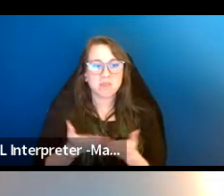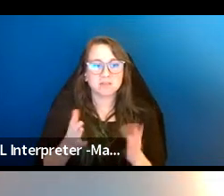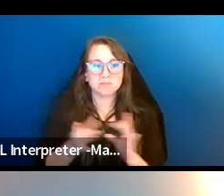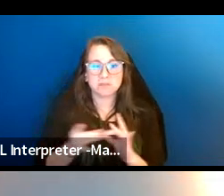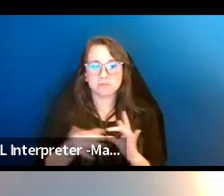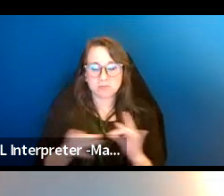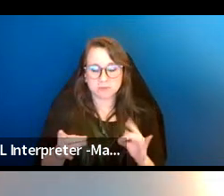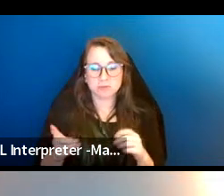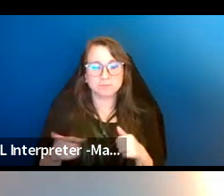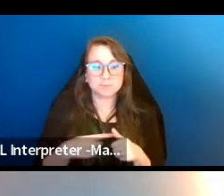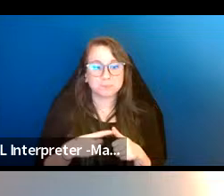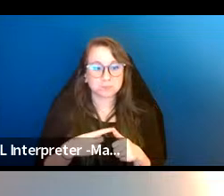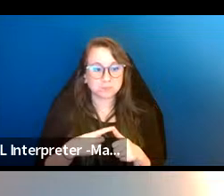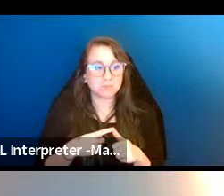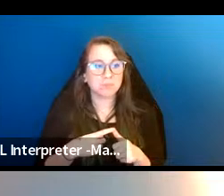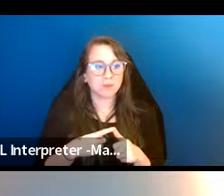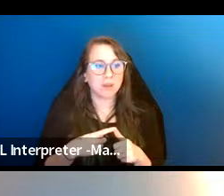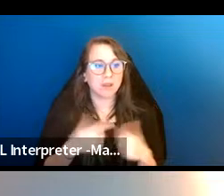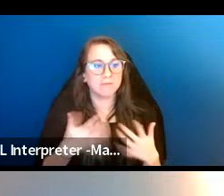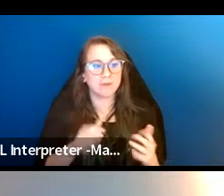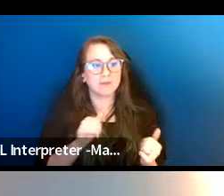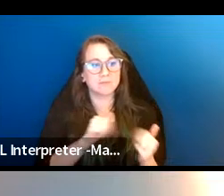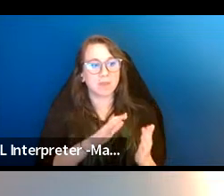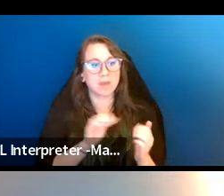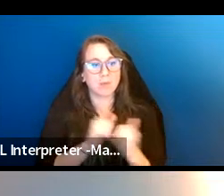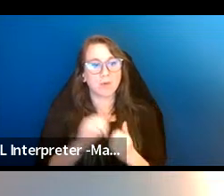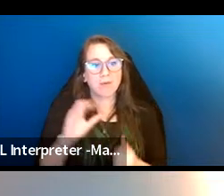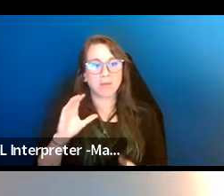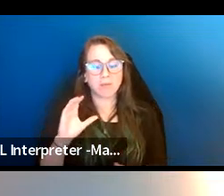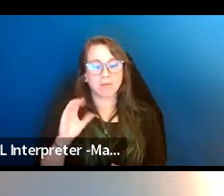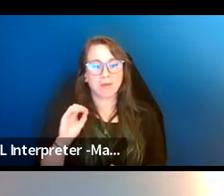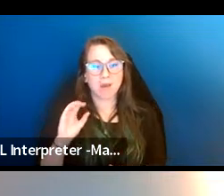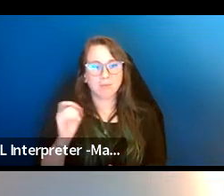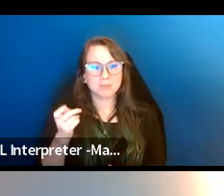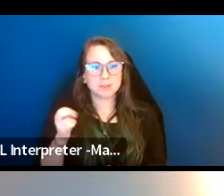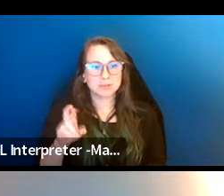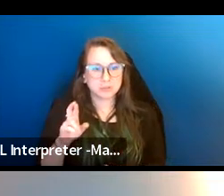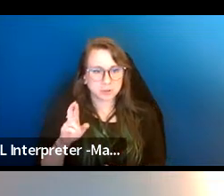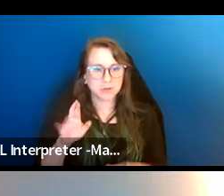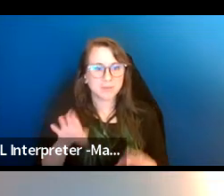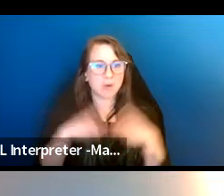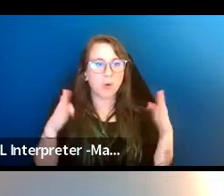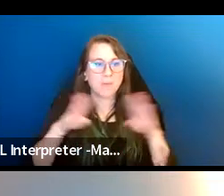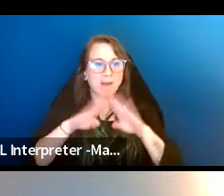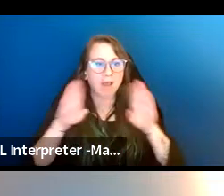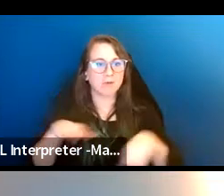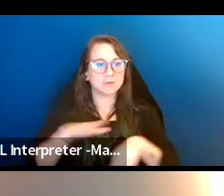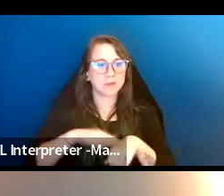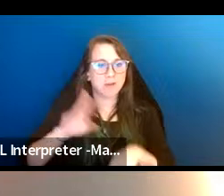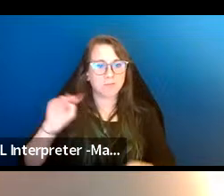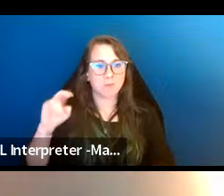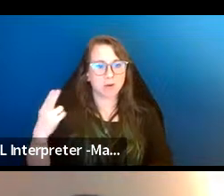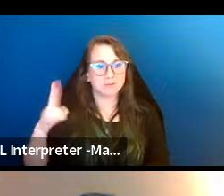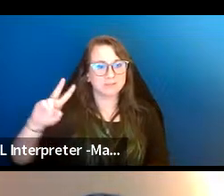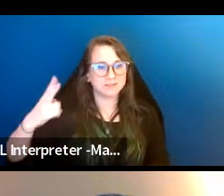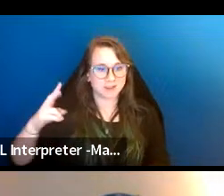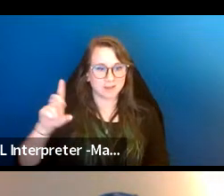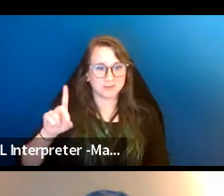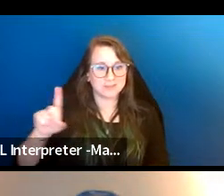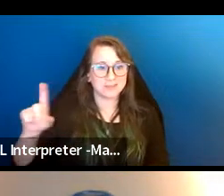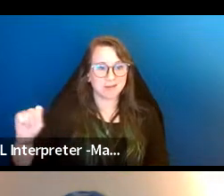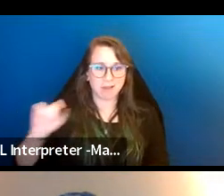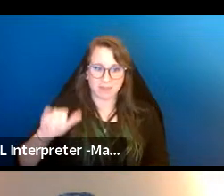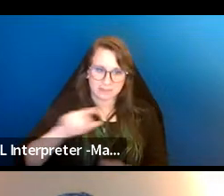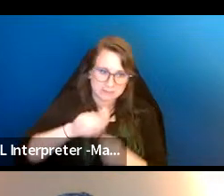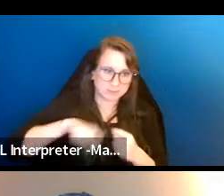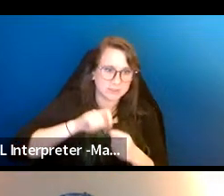is reiterating what Commissioner Cobb shared about the open house on March 2nd with DDOT, and that is specifically